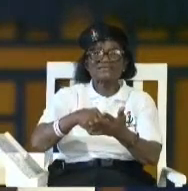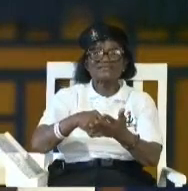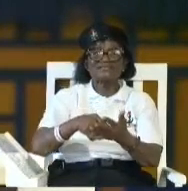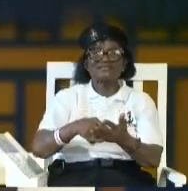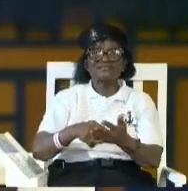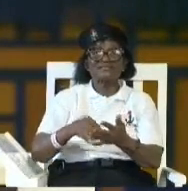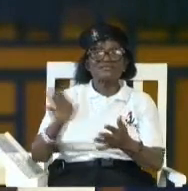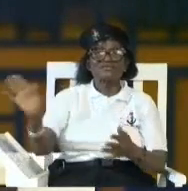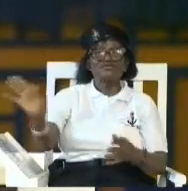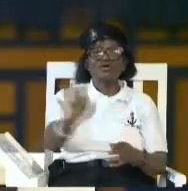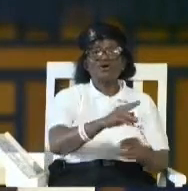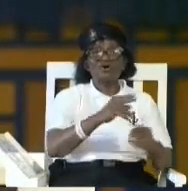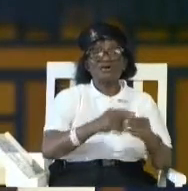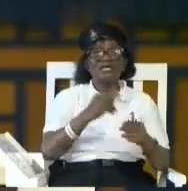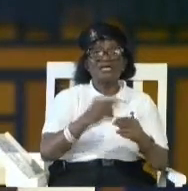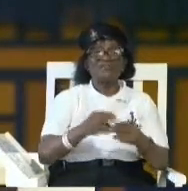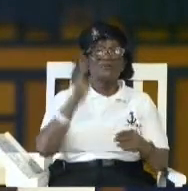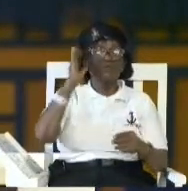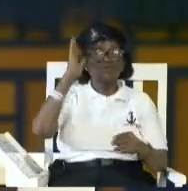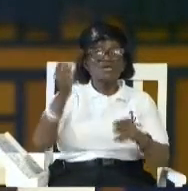Your name will change.